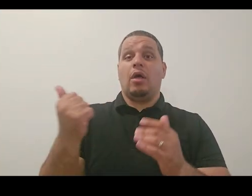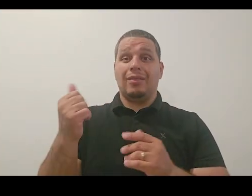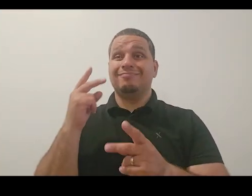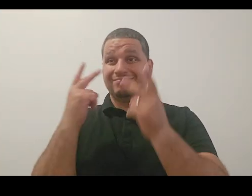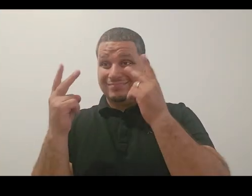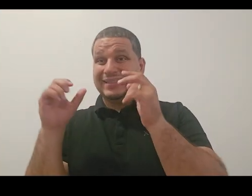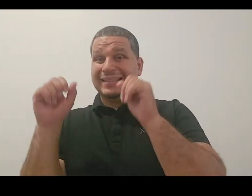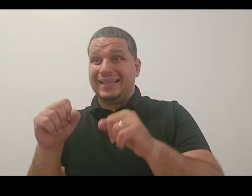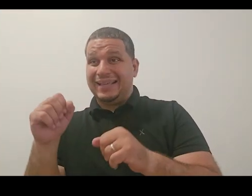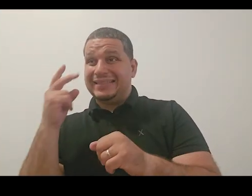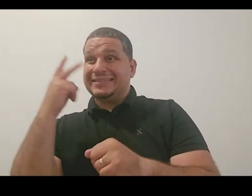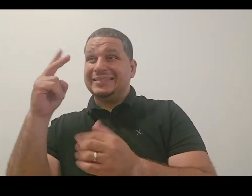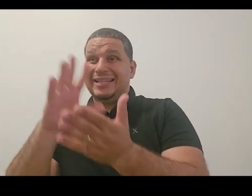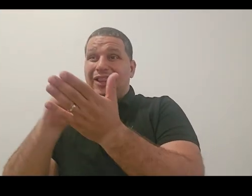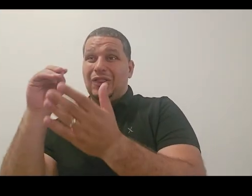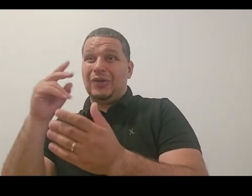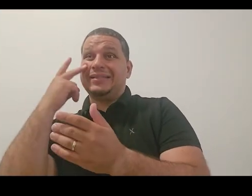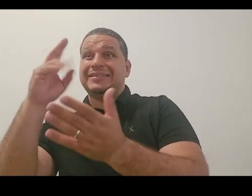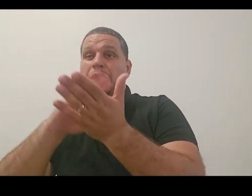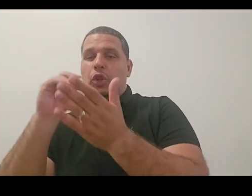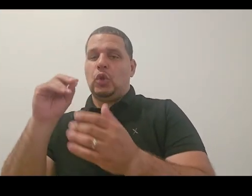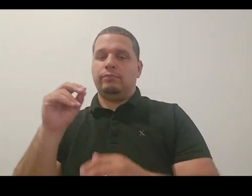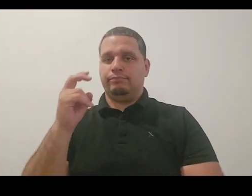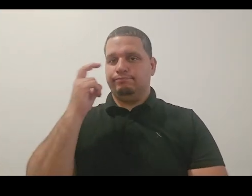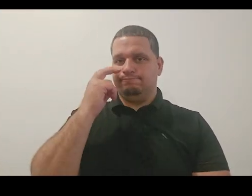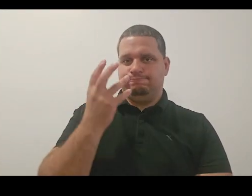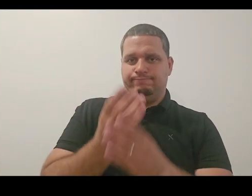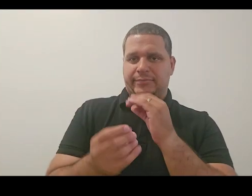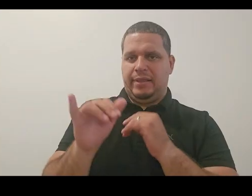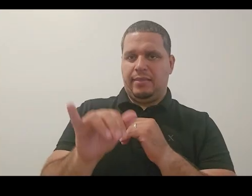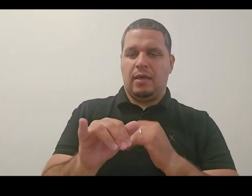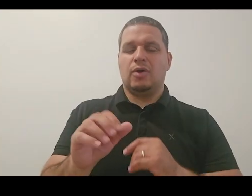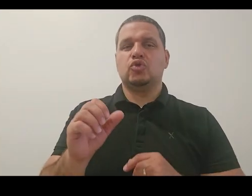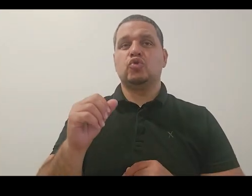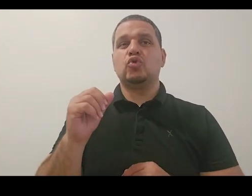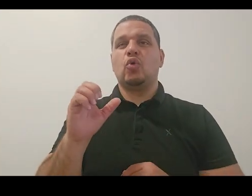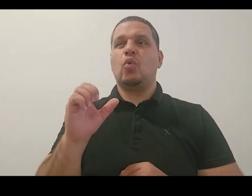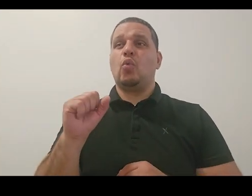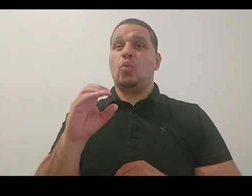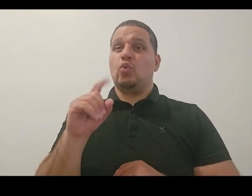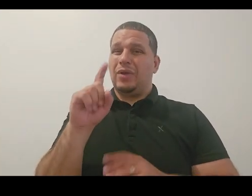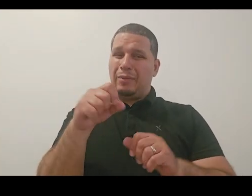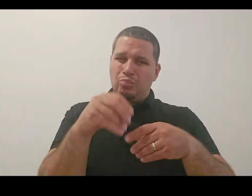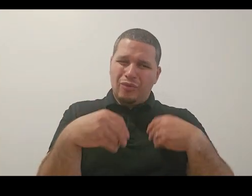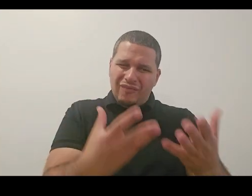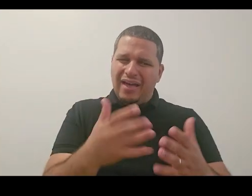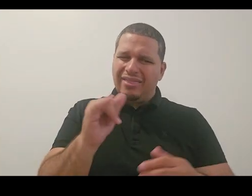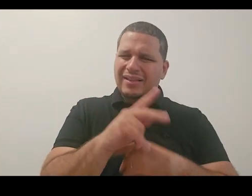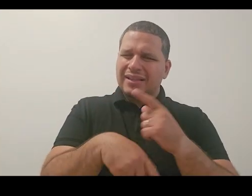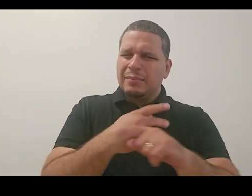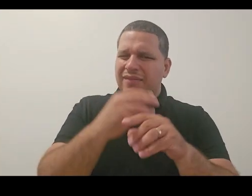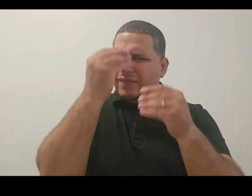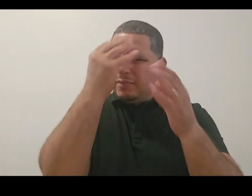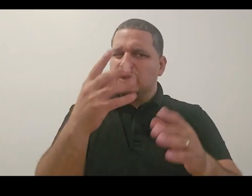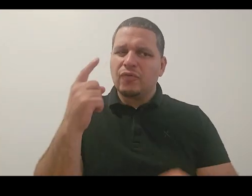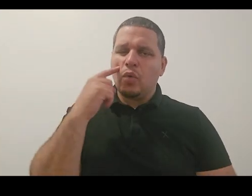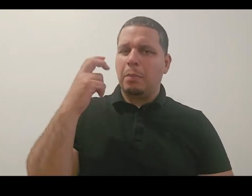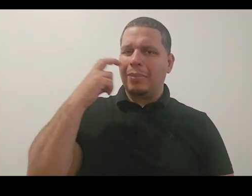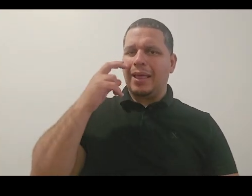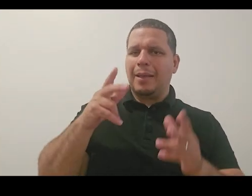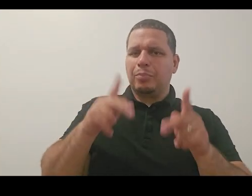that so many sighted kids do. And so as an individual, if you can provide